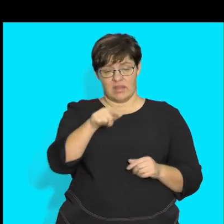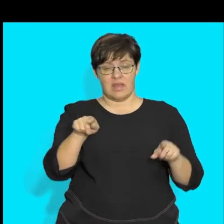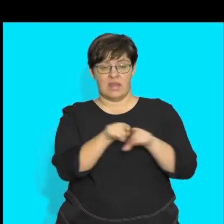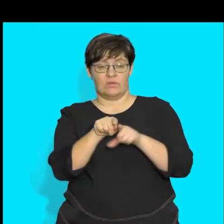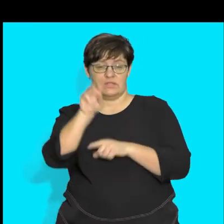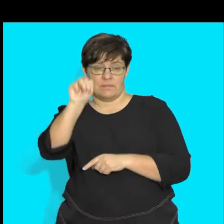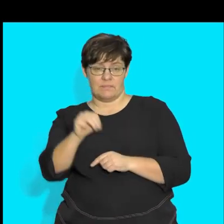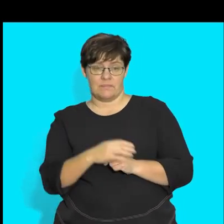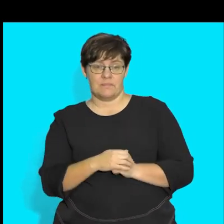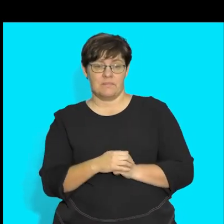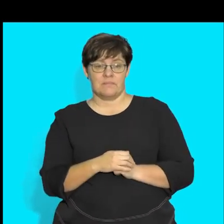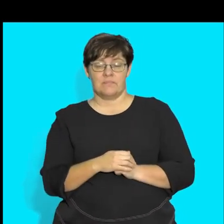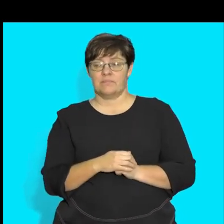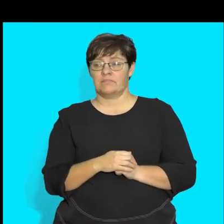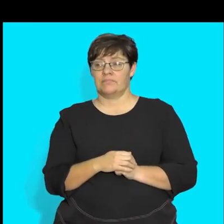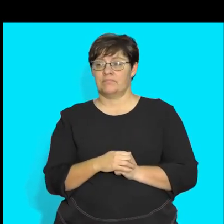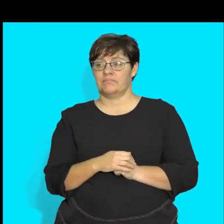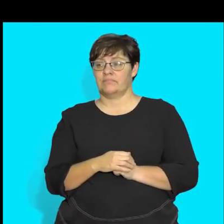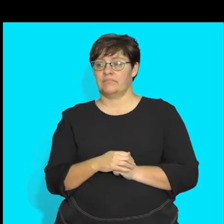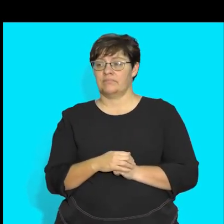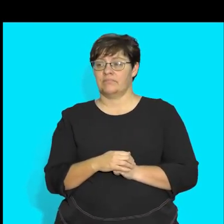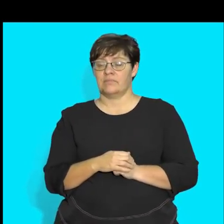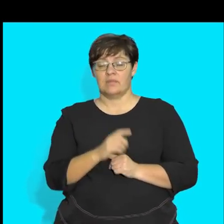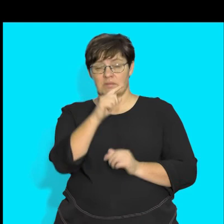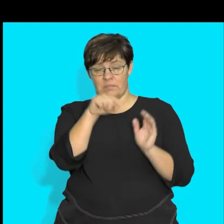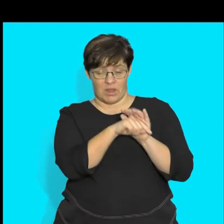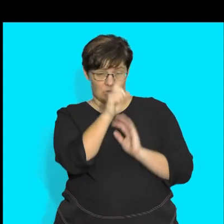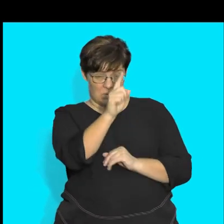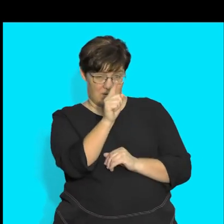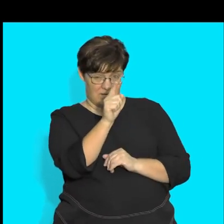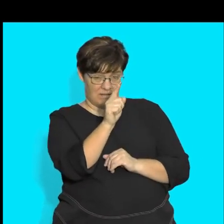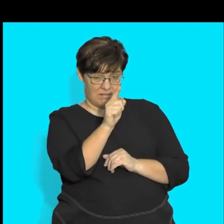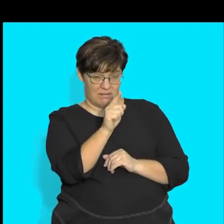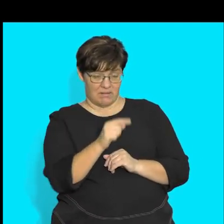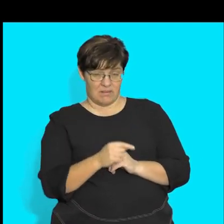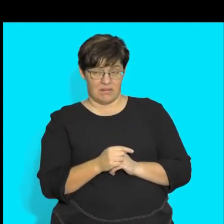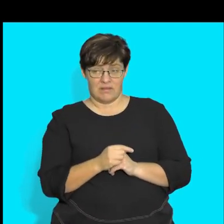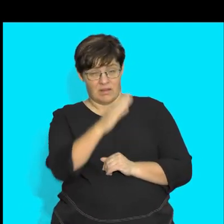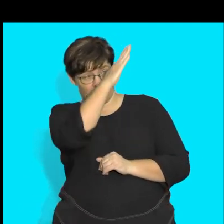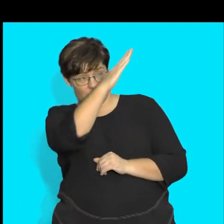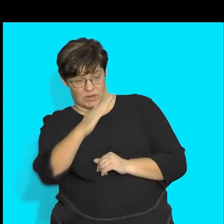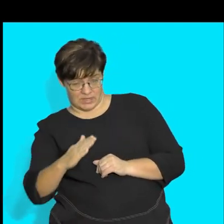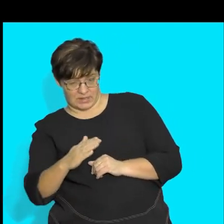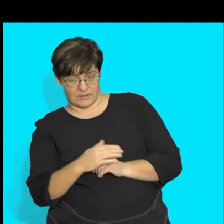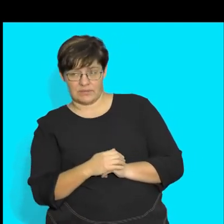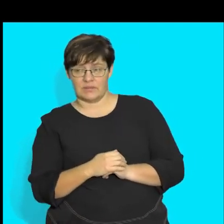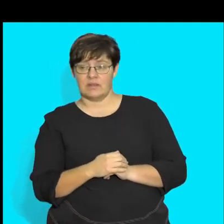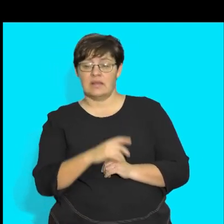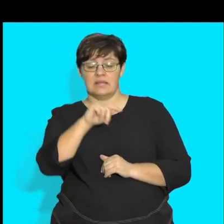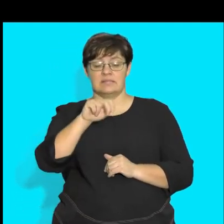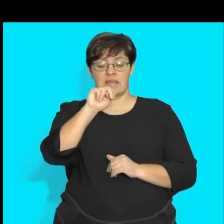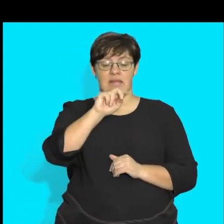the gradient. Now, the gradient of this line is minus 1. And so I'm going to get